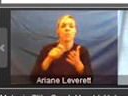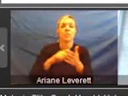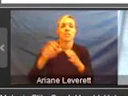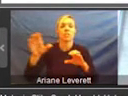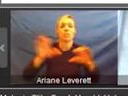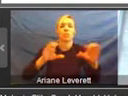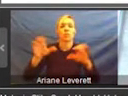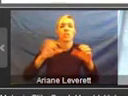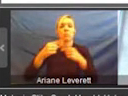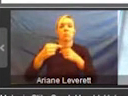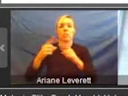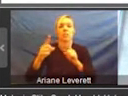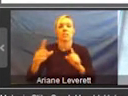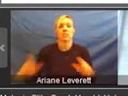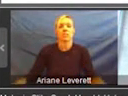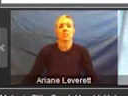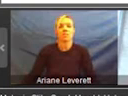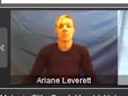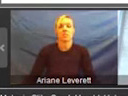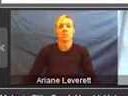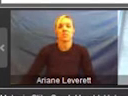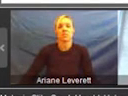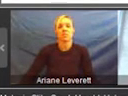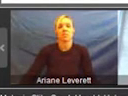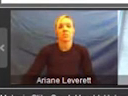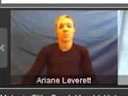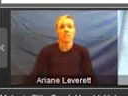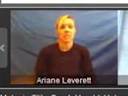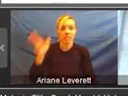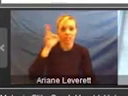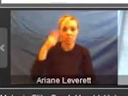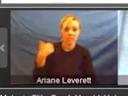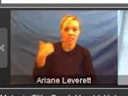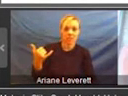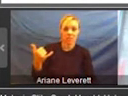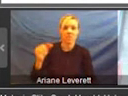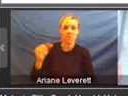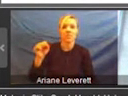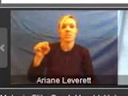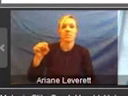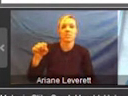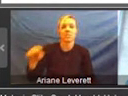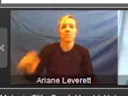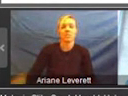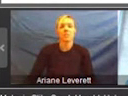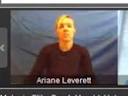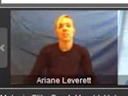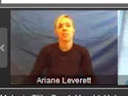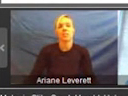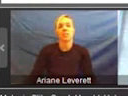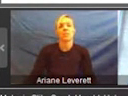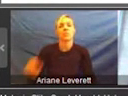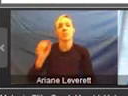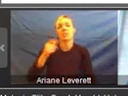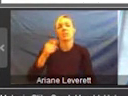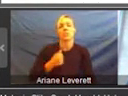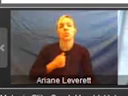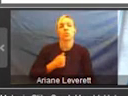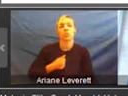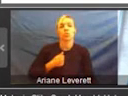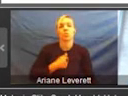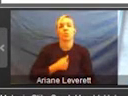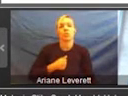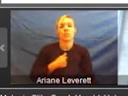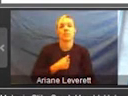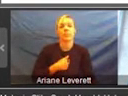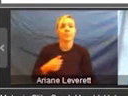we could hear you very well. Yeah. Can you hear me now? Yes. Yeah. Okay, sorry. Yeah, I was just